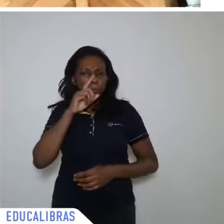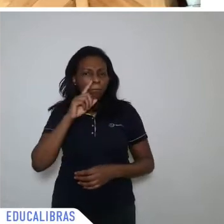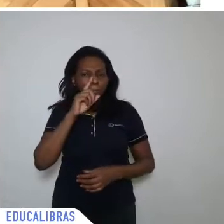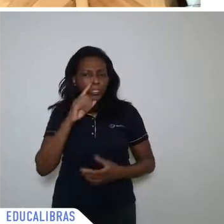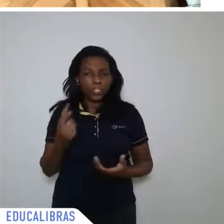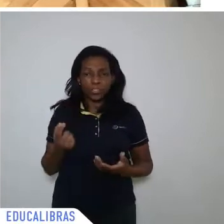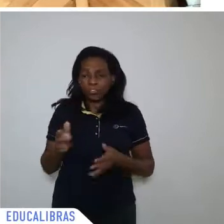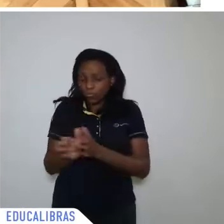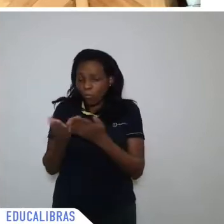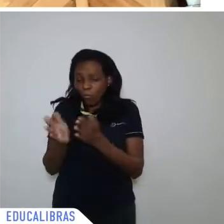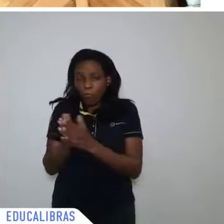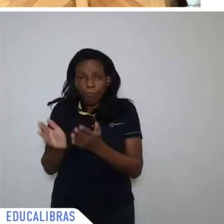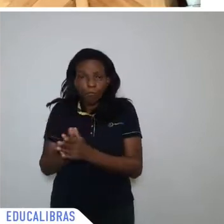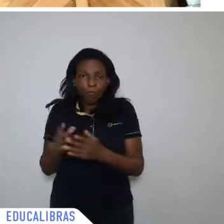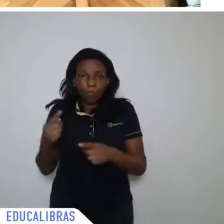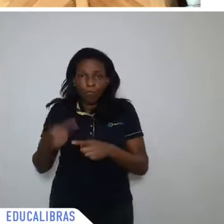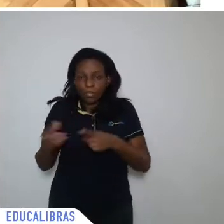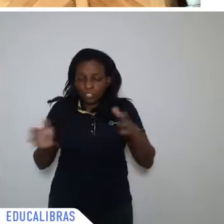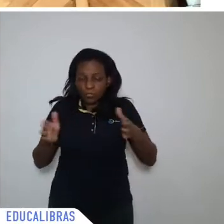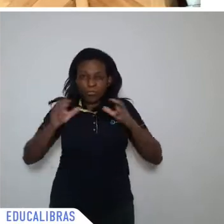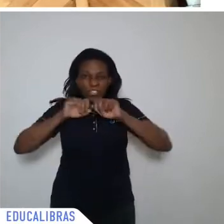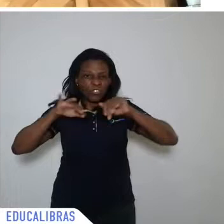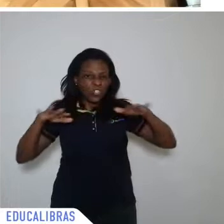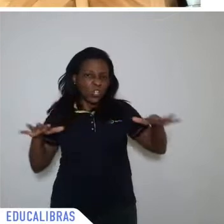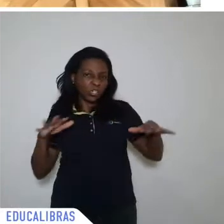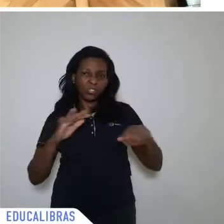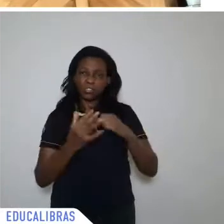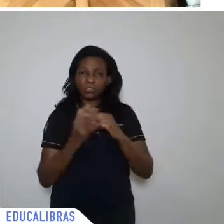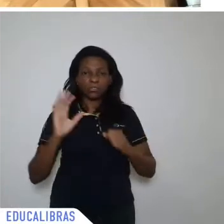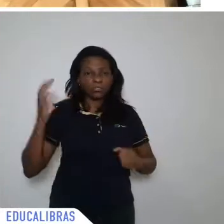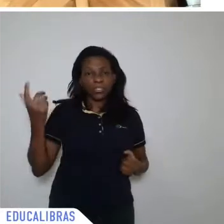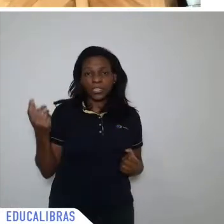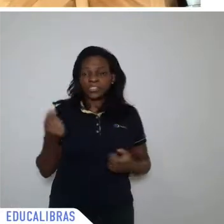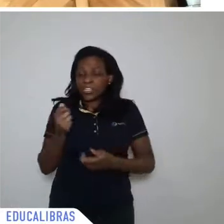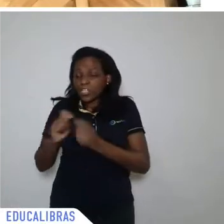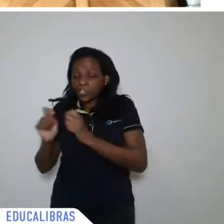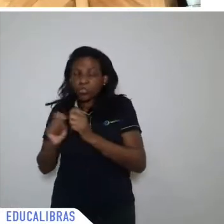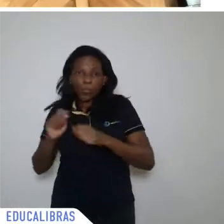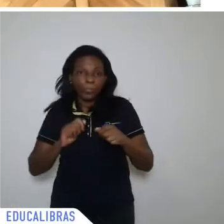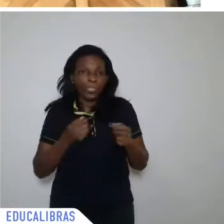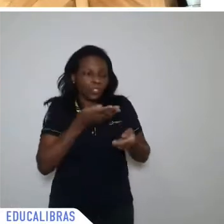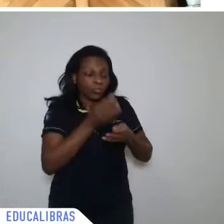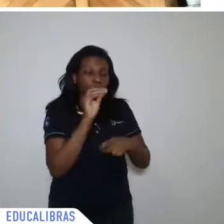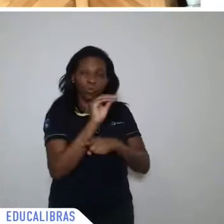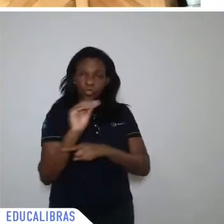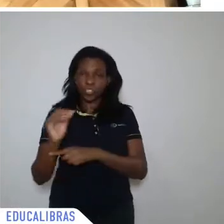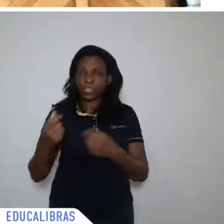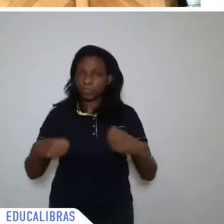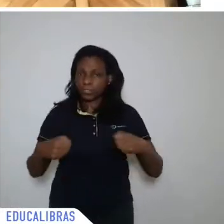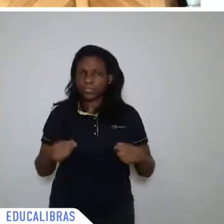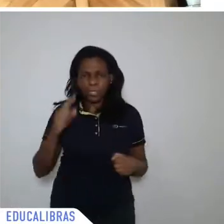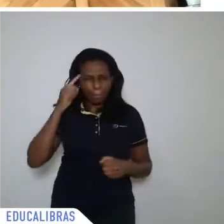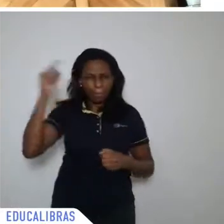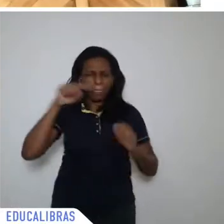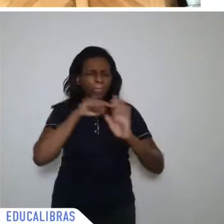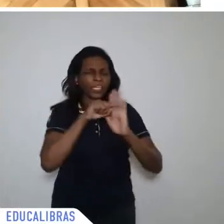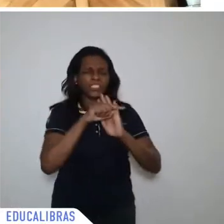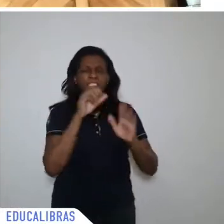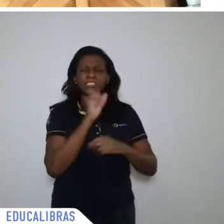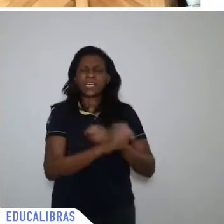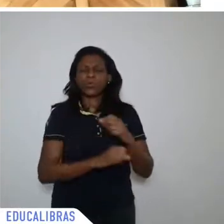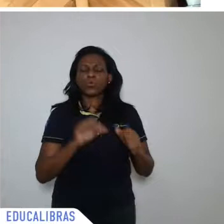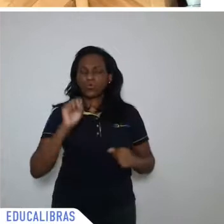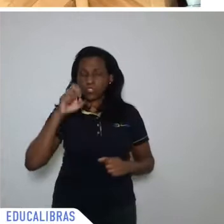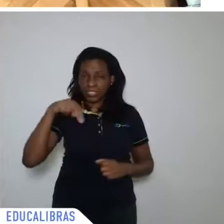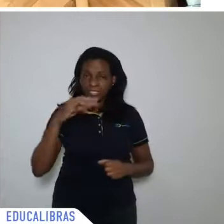women do live and how they have impoverished with the pandemic, to answer your question. Considering the